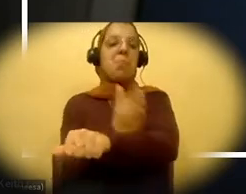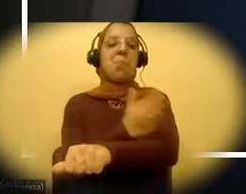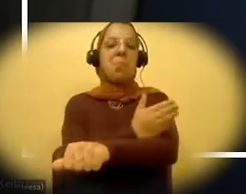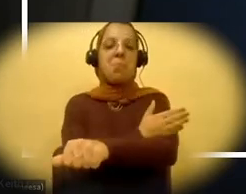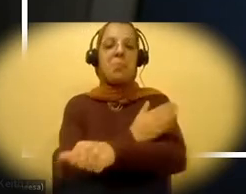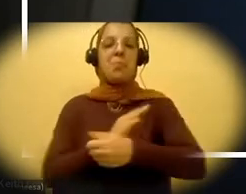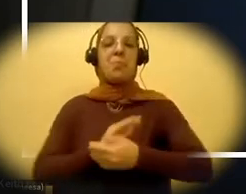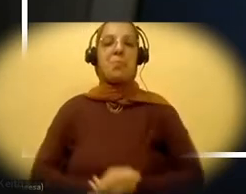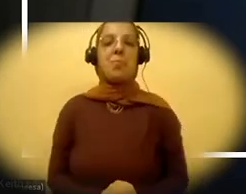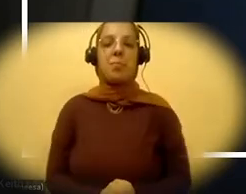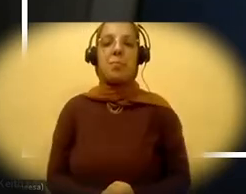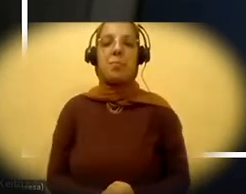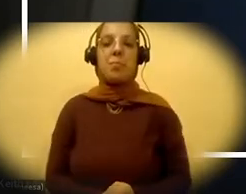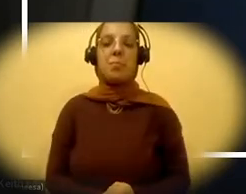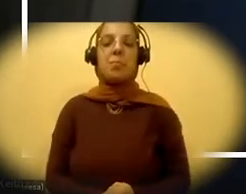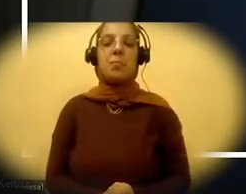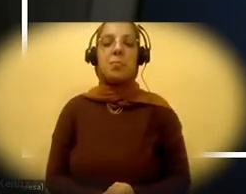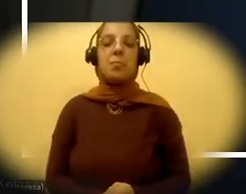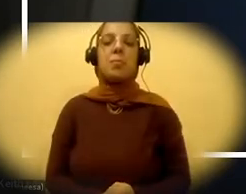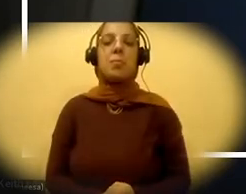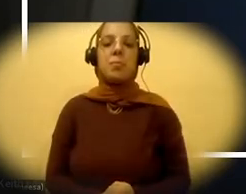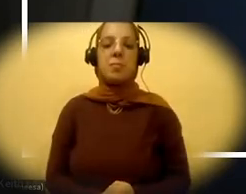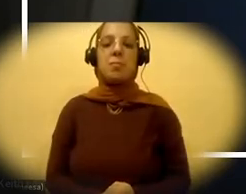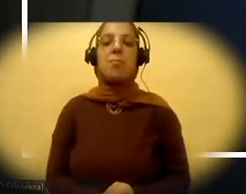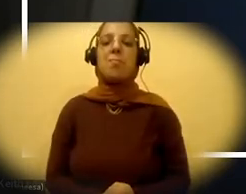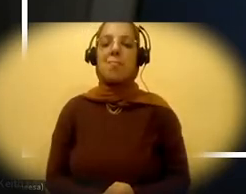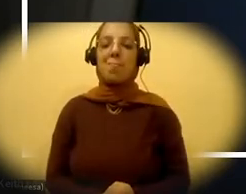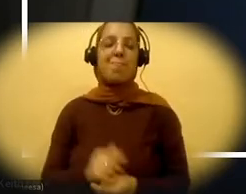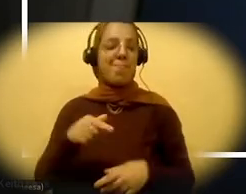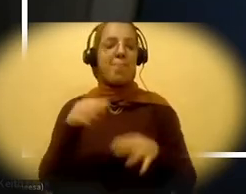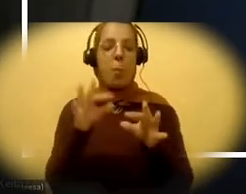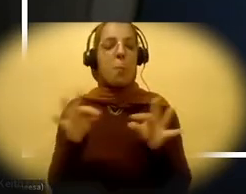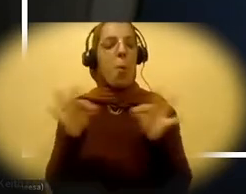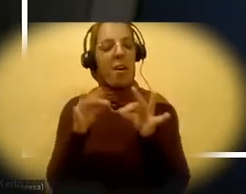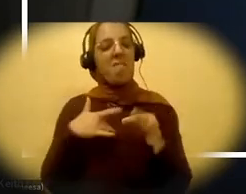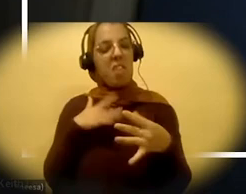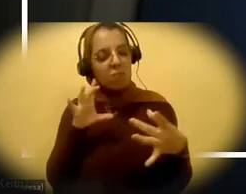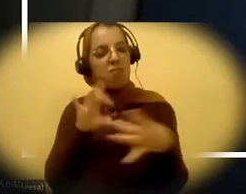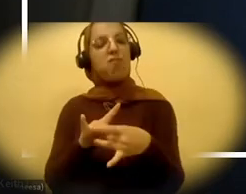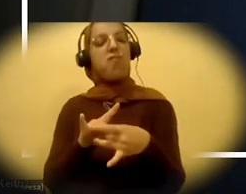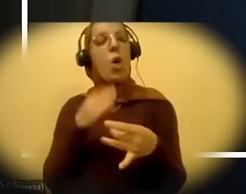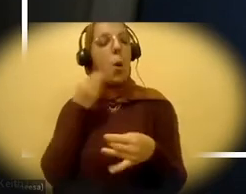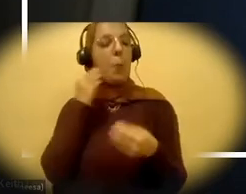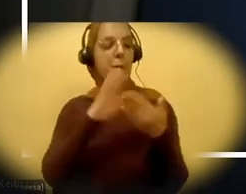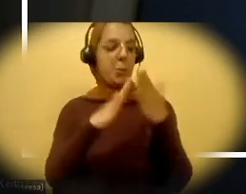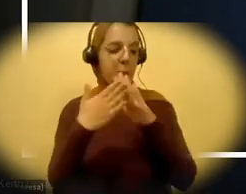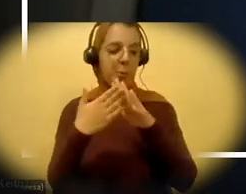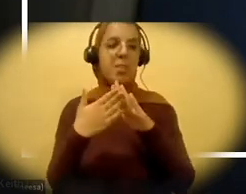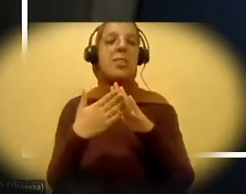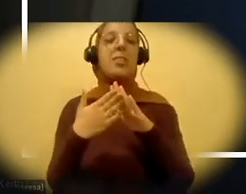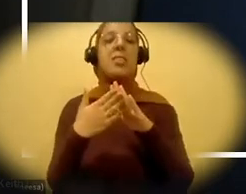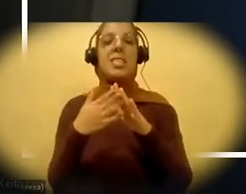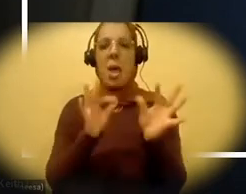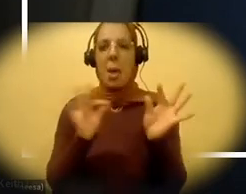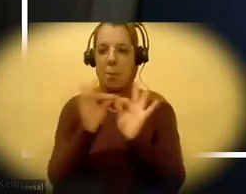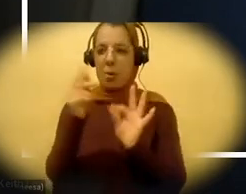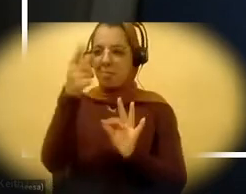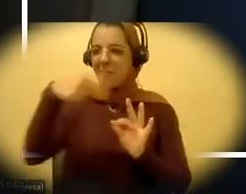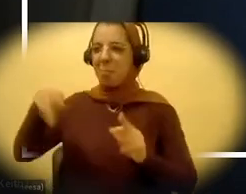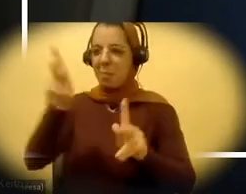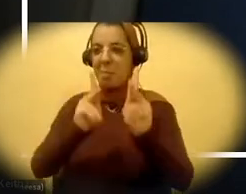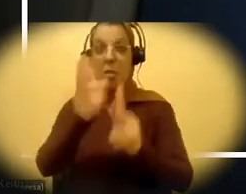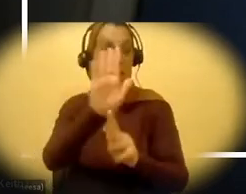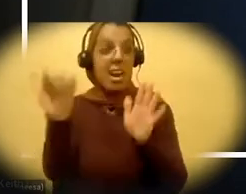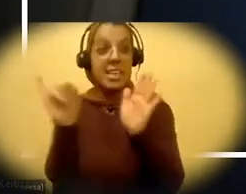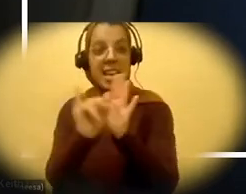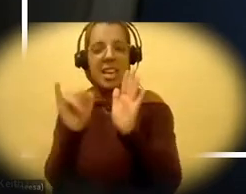difference for me. And it's very important. And I think it is for everyone to understand their identity